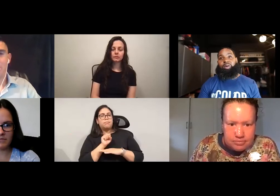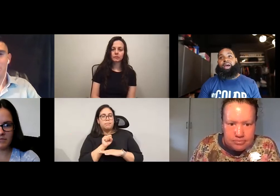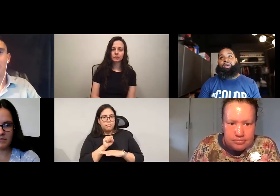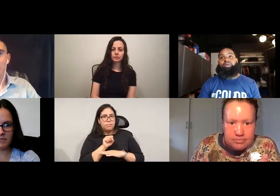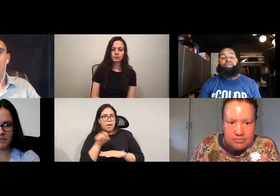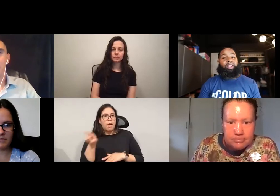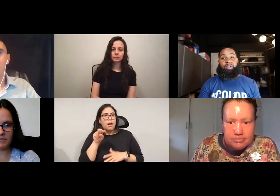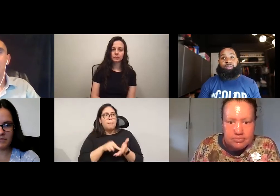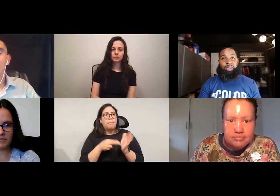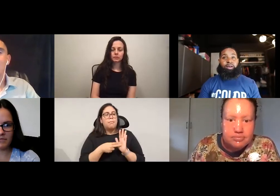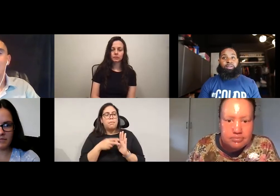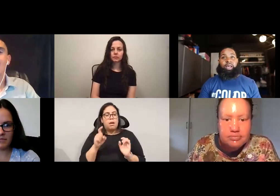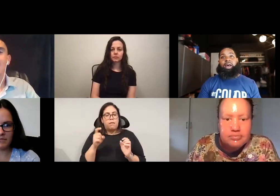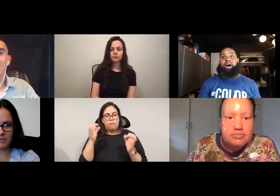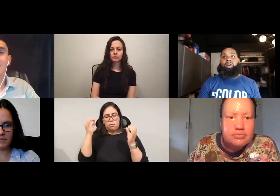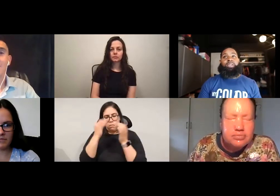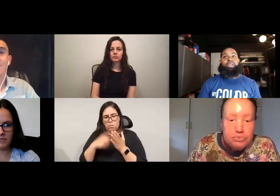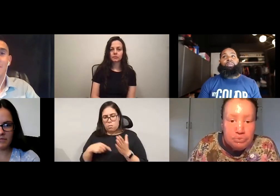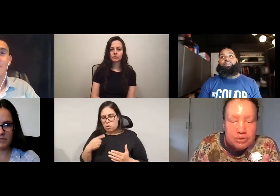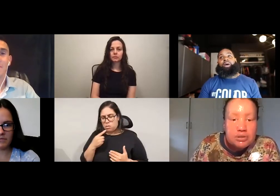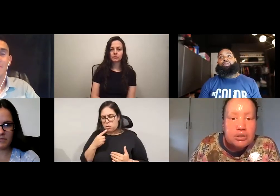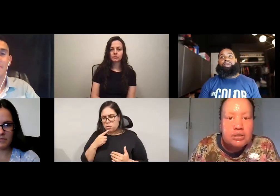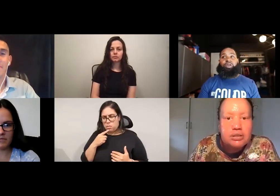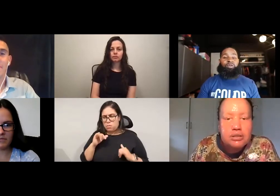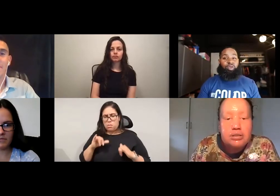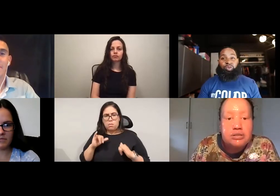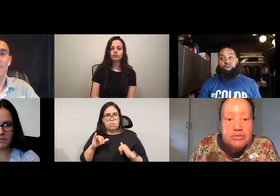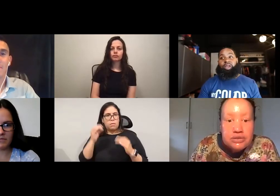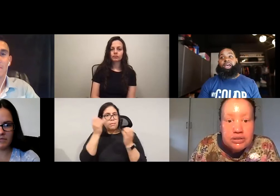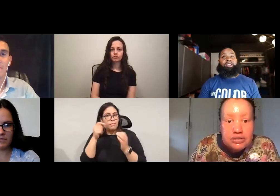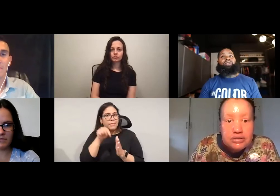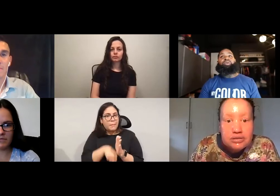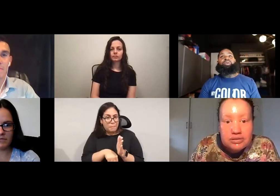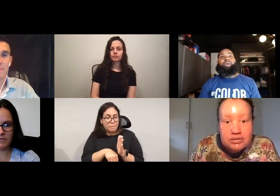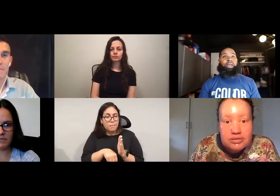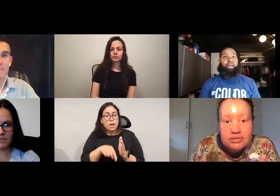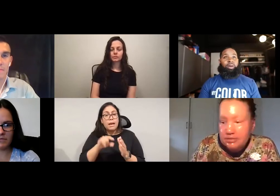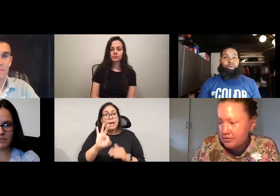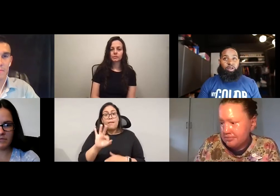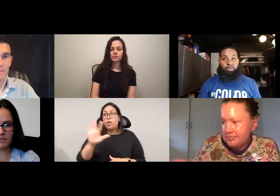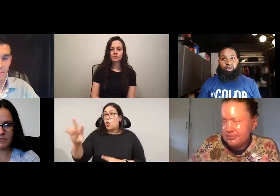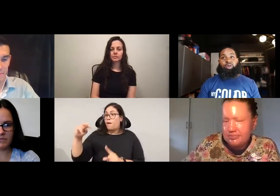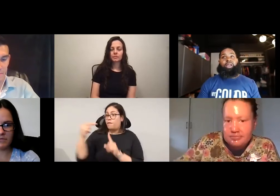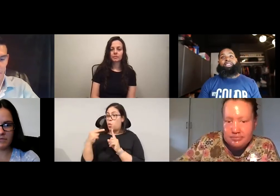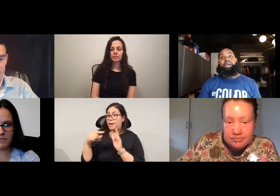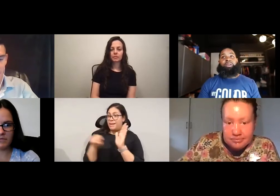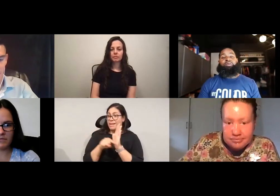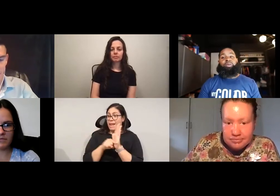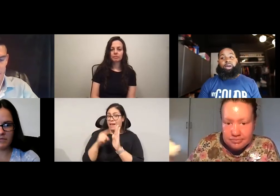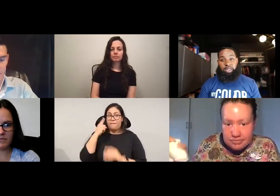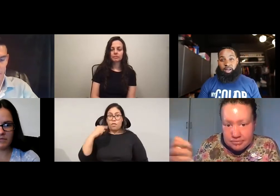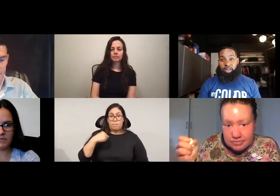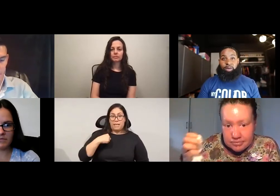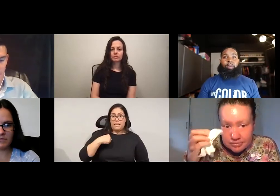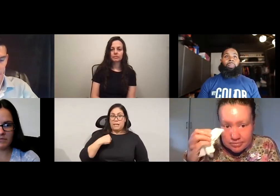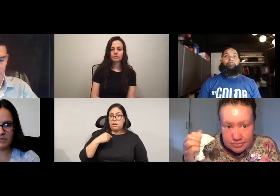to go back and reflect on themselves. I always tell people that when your views are negative toward me, when your views aren't accepting of what